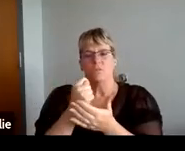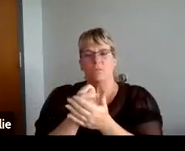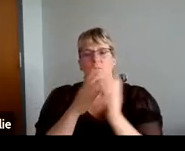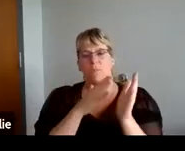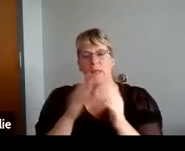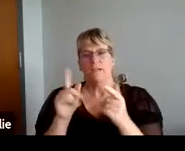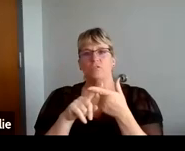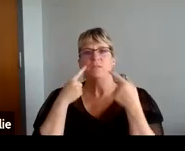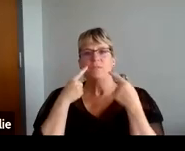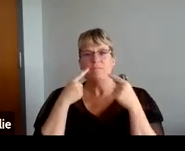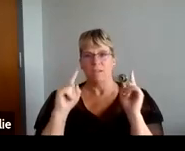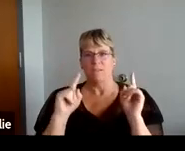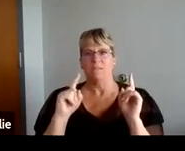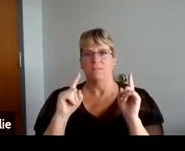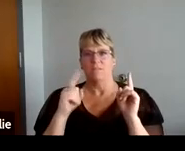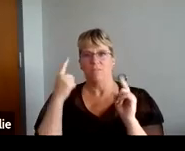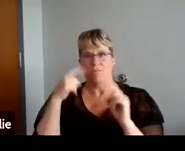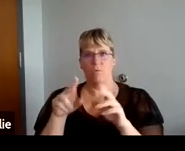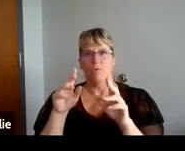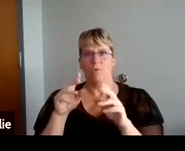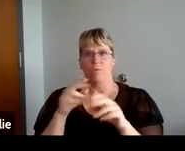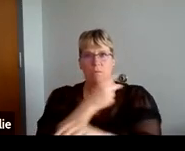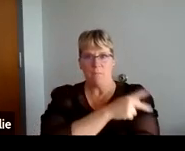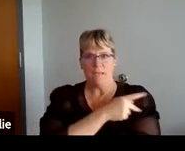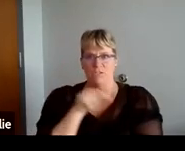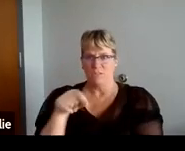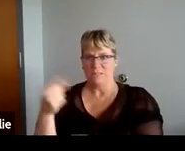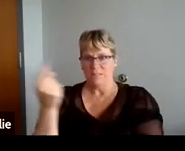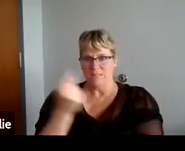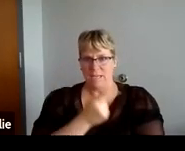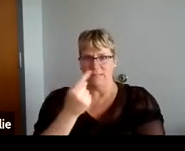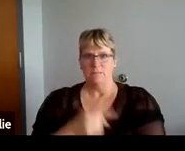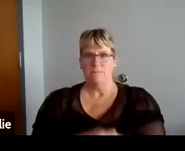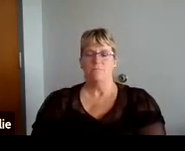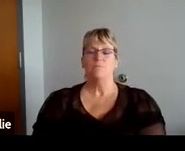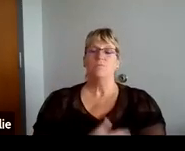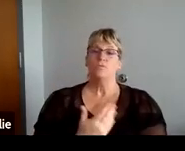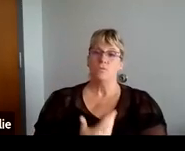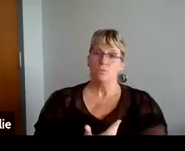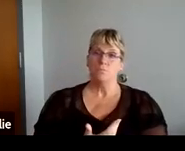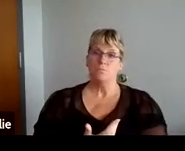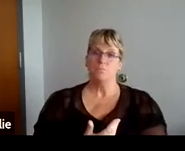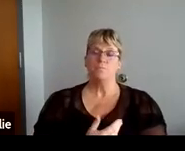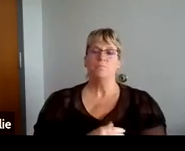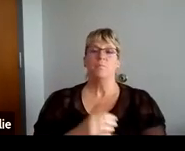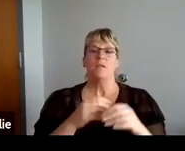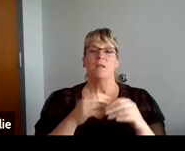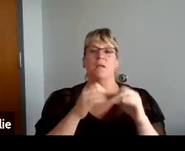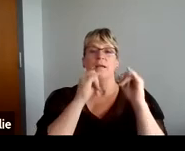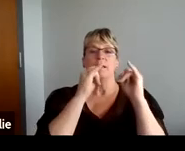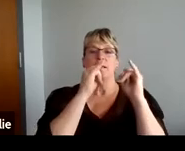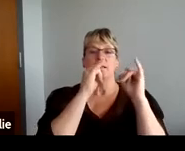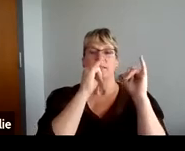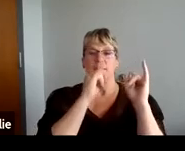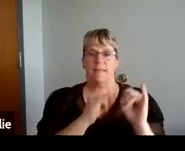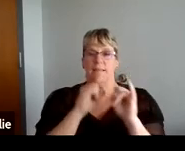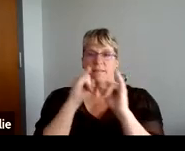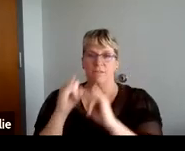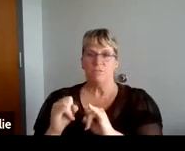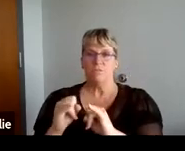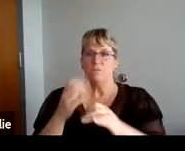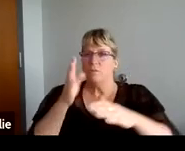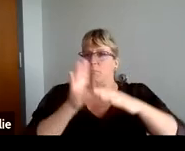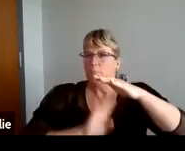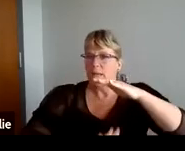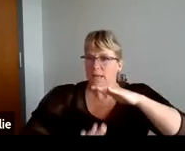be effective for our patients these days. So we need to look at the individual. We need to look at what's the basis